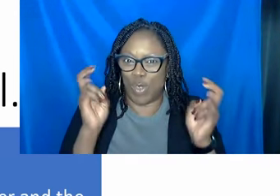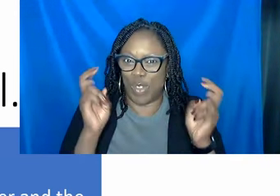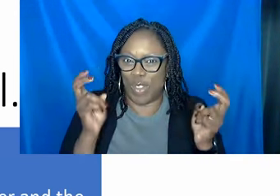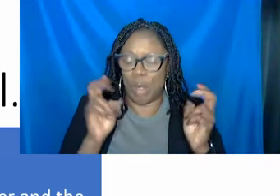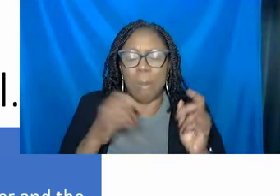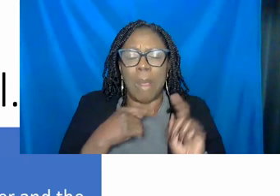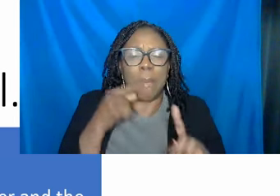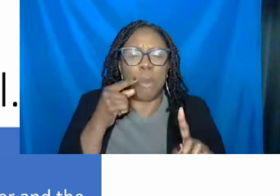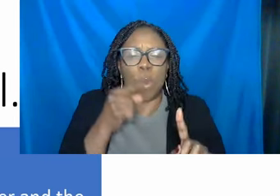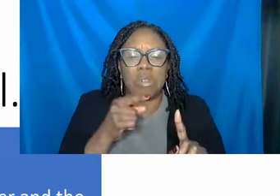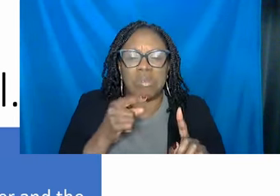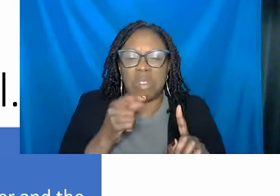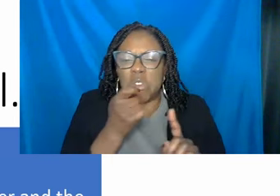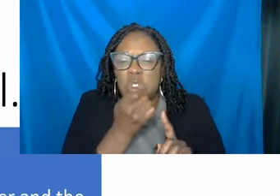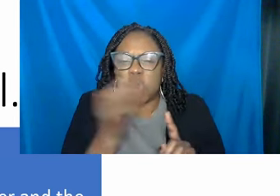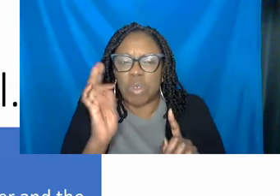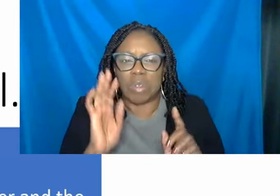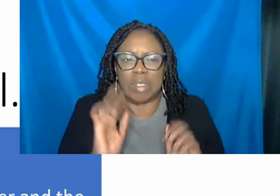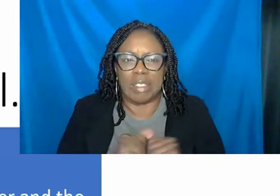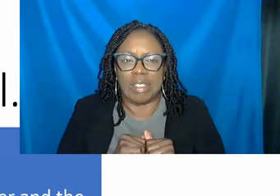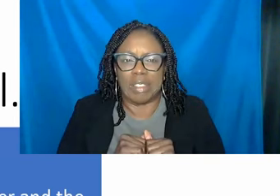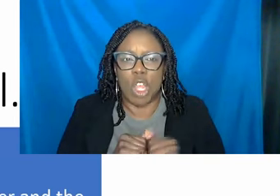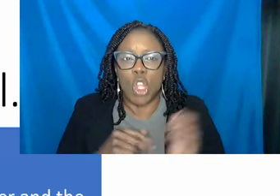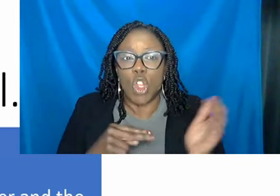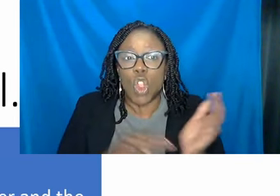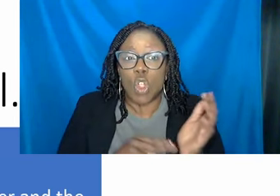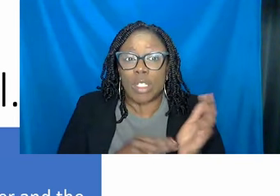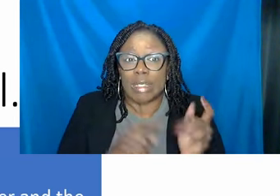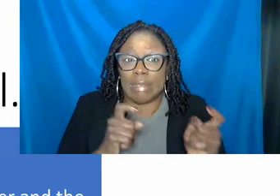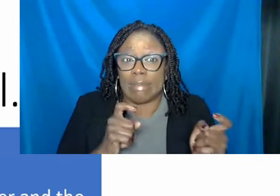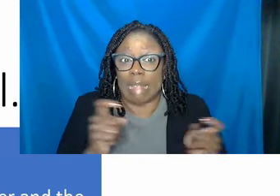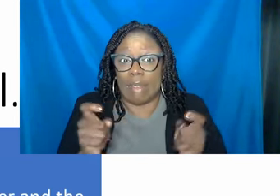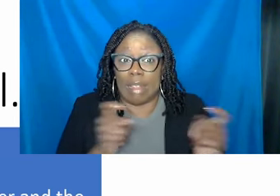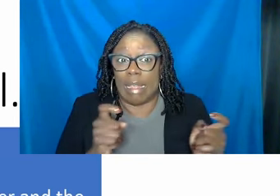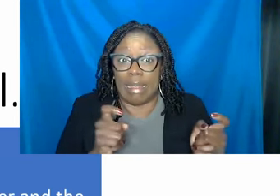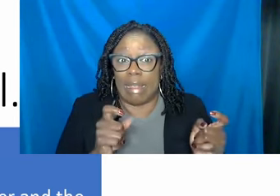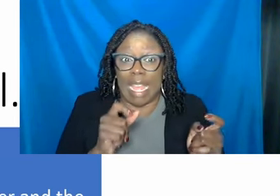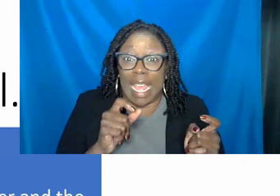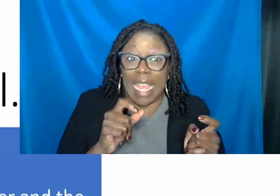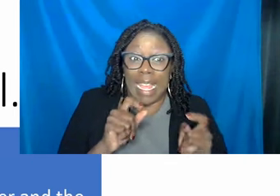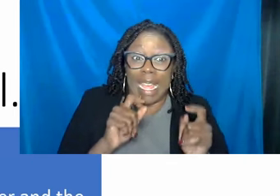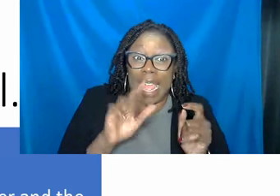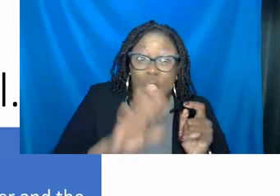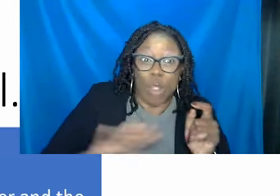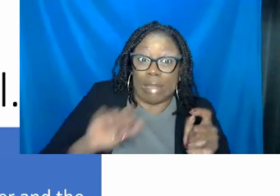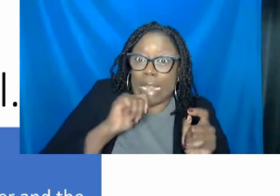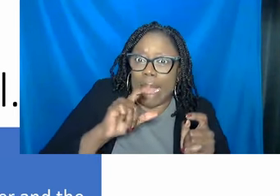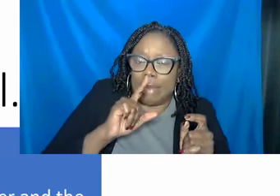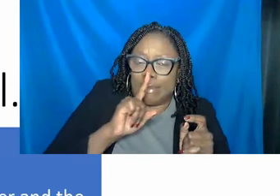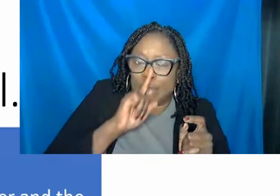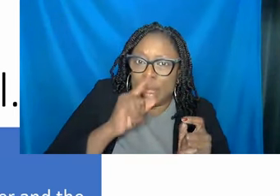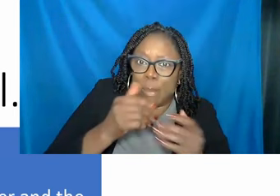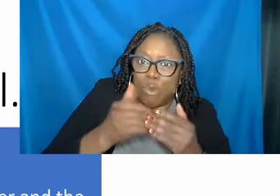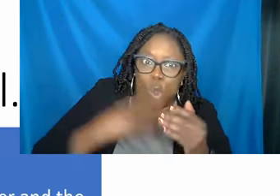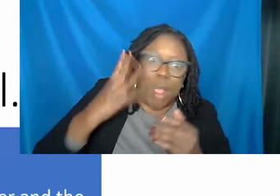point out, right? Nurses navigate unfamiliar and unknown territory, and to be, you know, make the comment